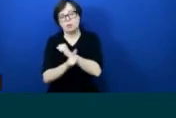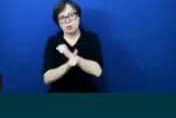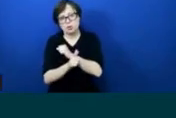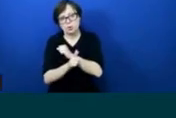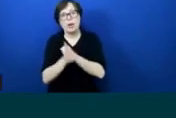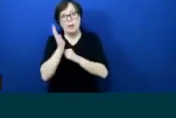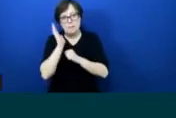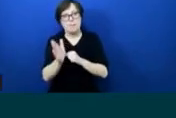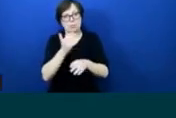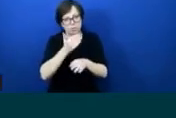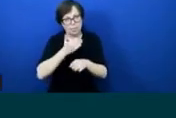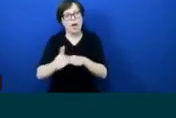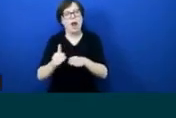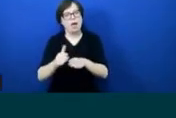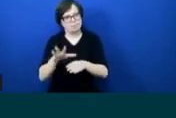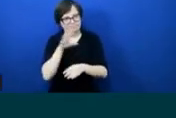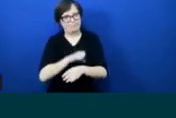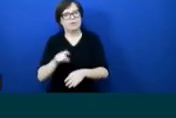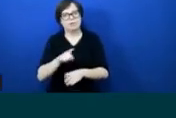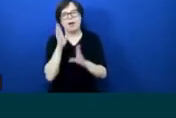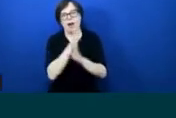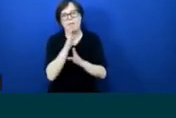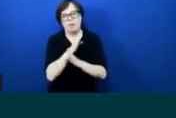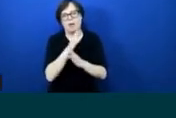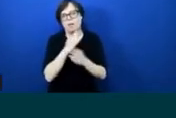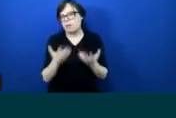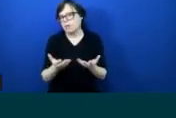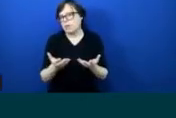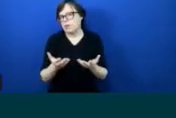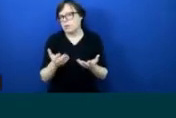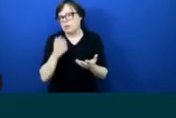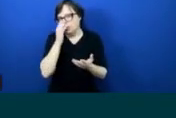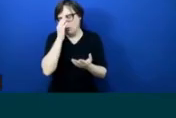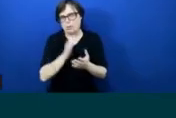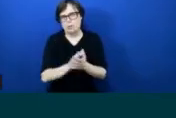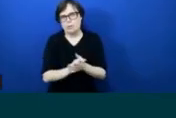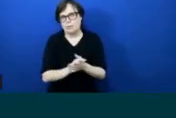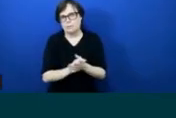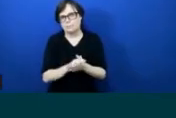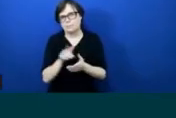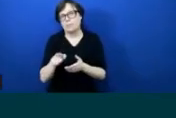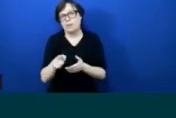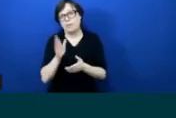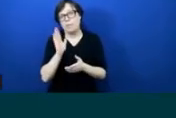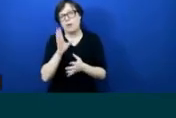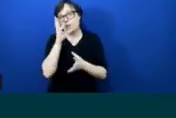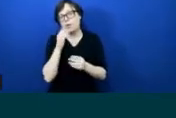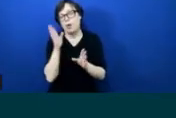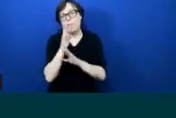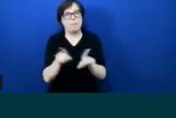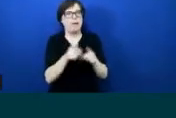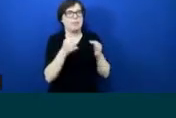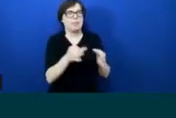to a climate that would look like the climate of the Balkans. And then it's